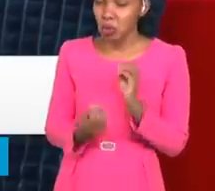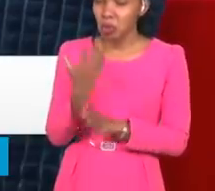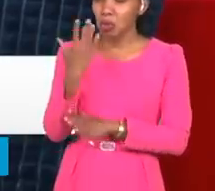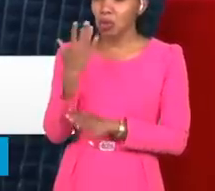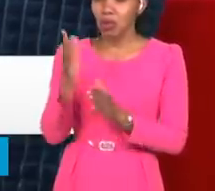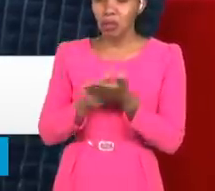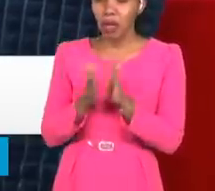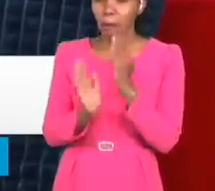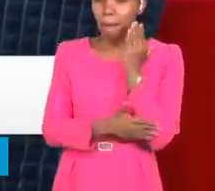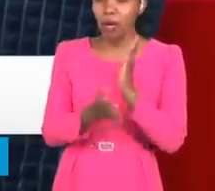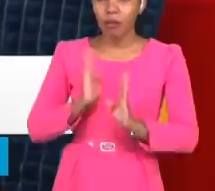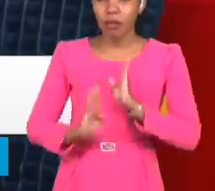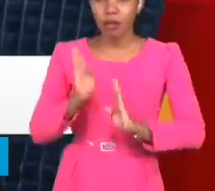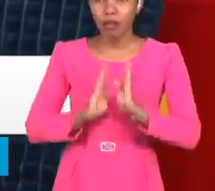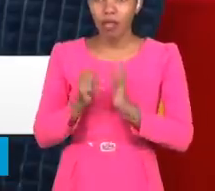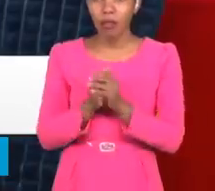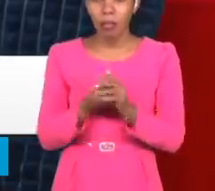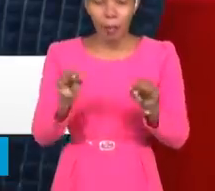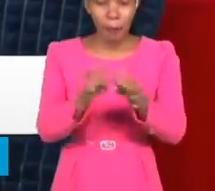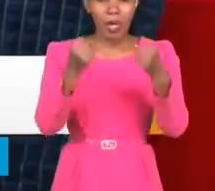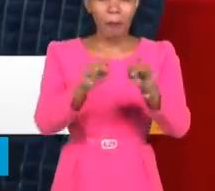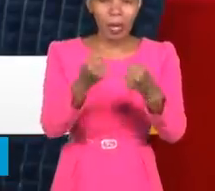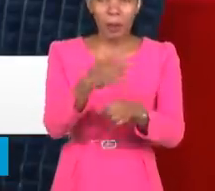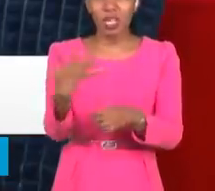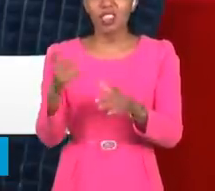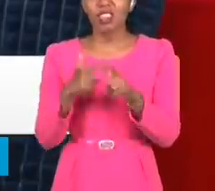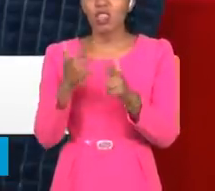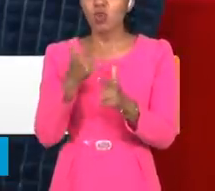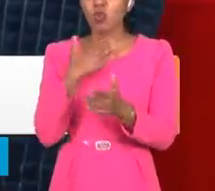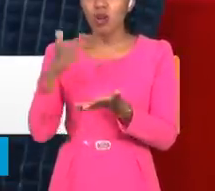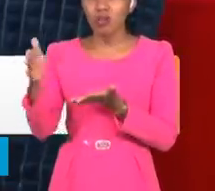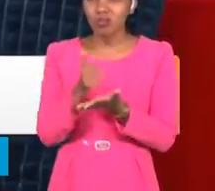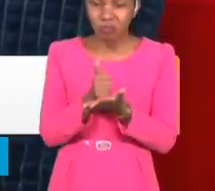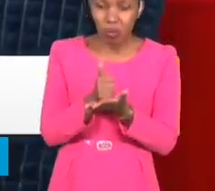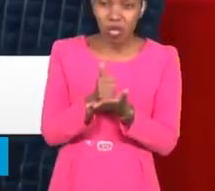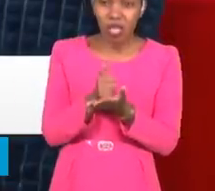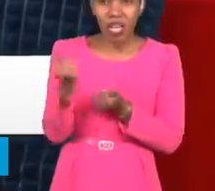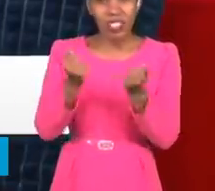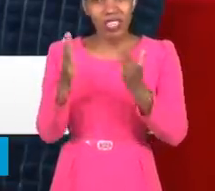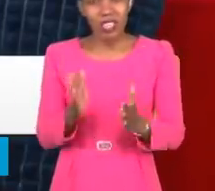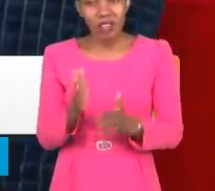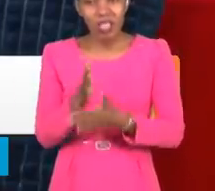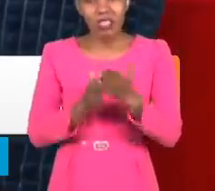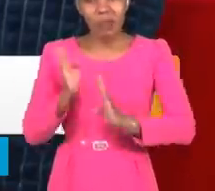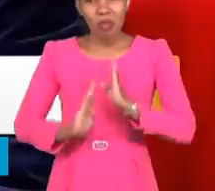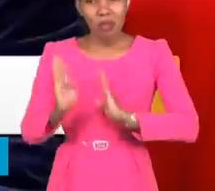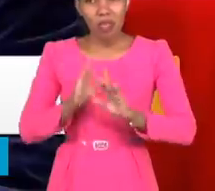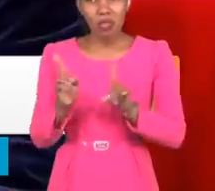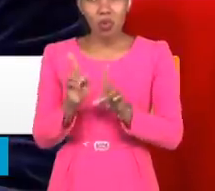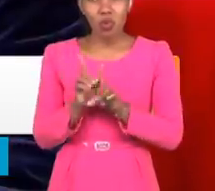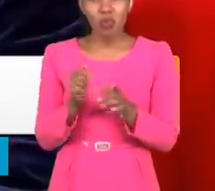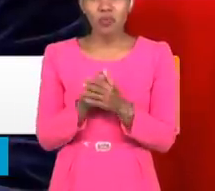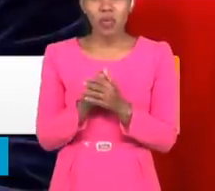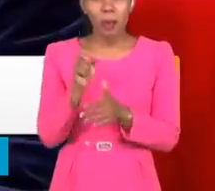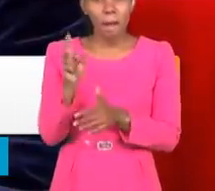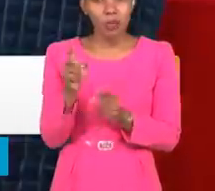kwavyo. So it means he used to break windscreens and we want to employ him as a driver. Some behaviors what will he also do? It's true. It's so true we that. Have to